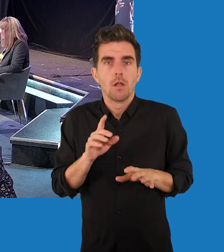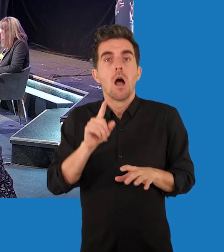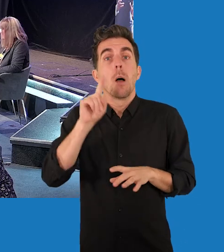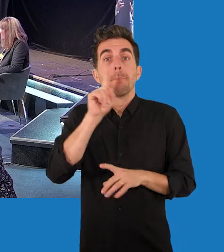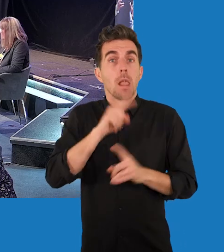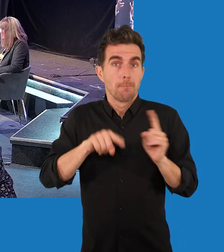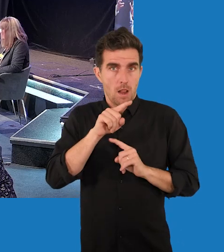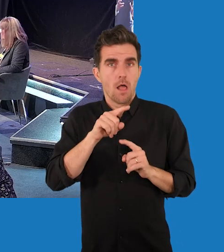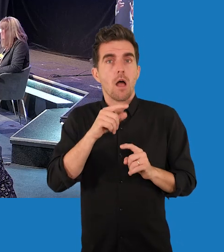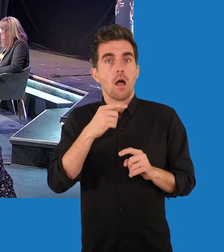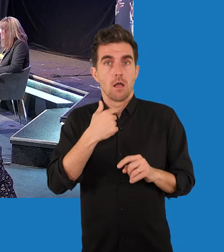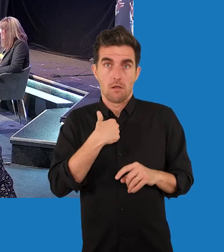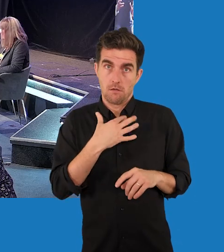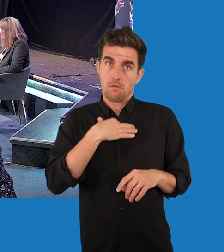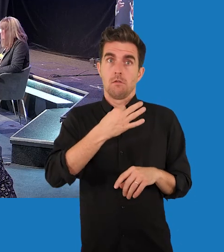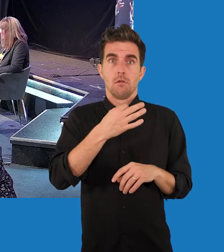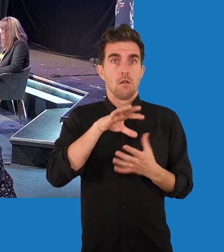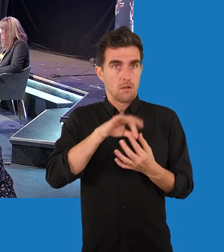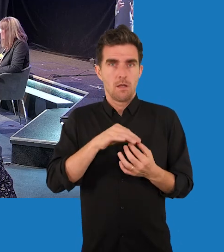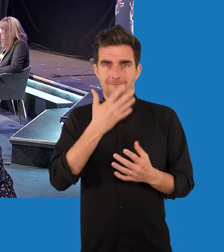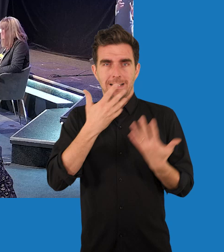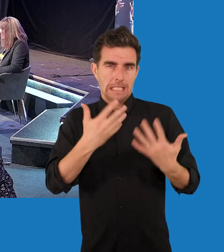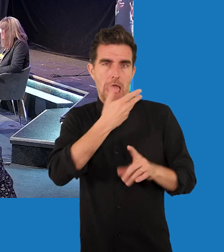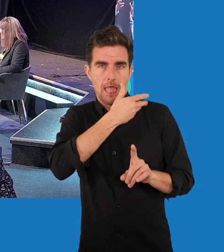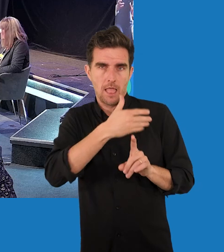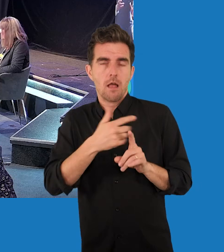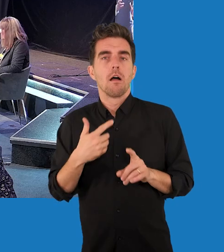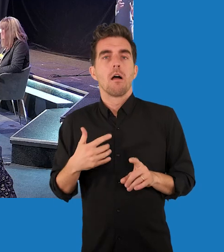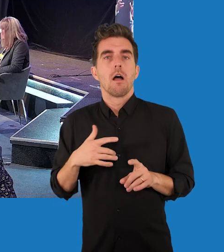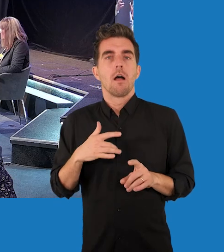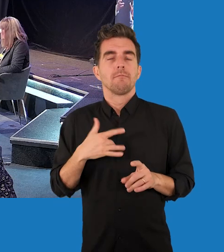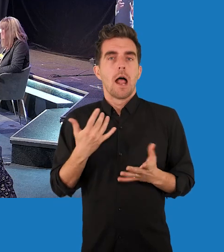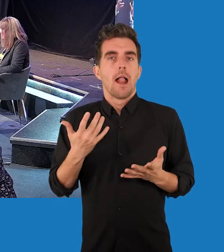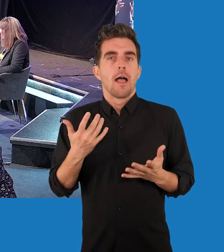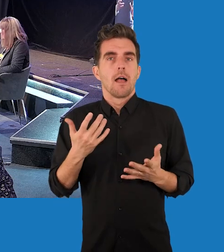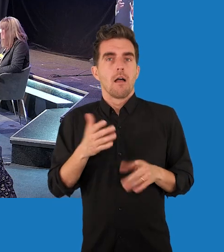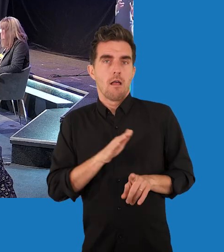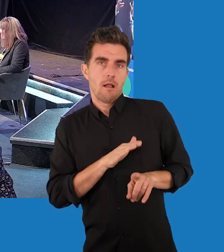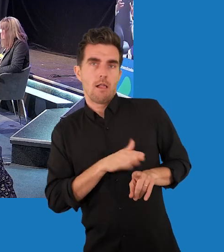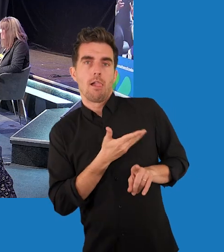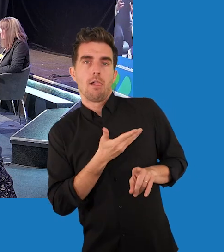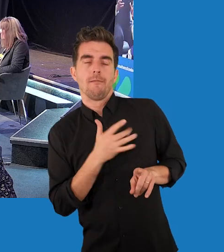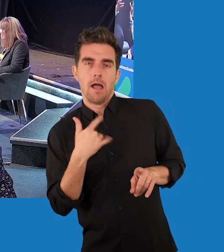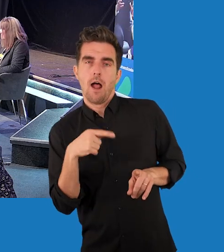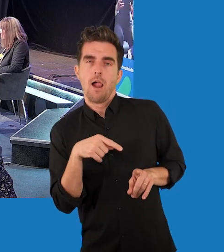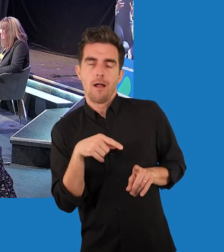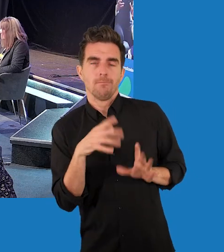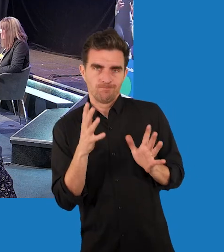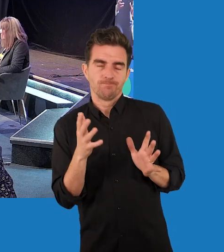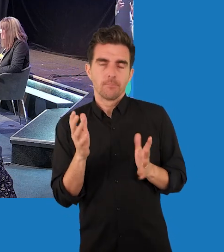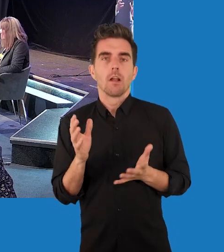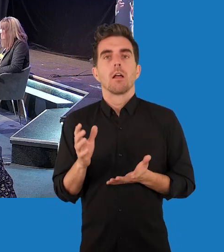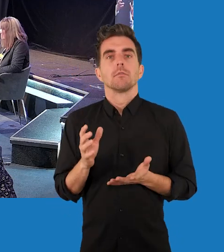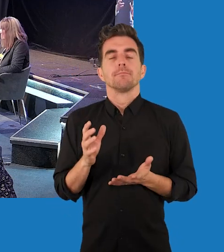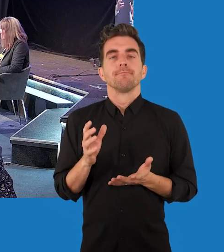thing. The people that I have been elected by on 10 occasions now